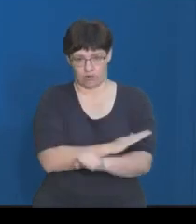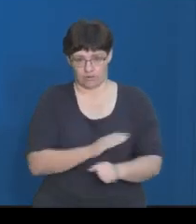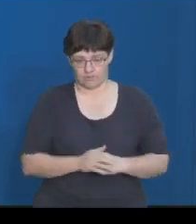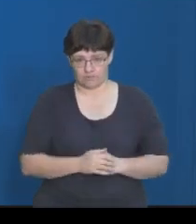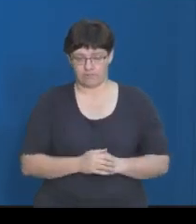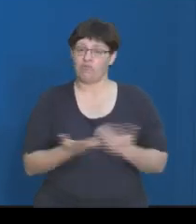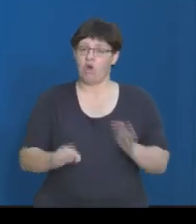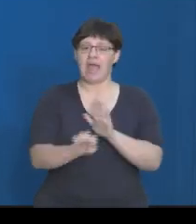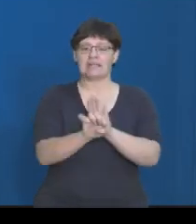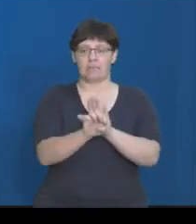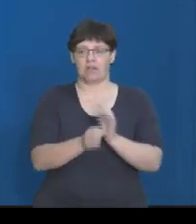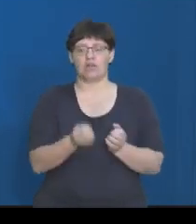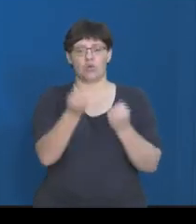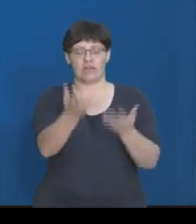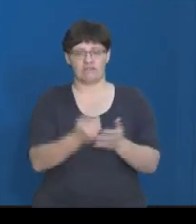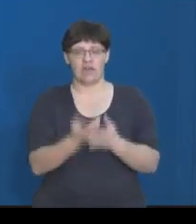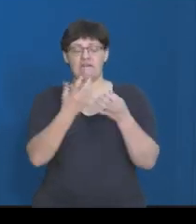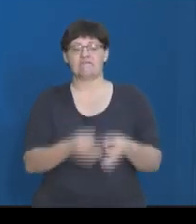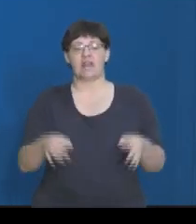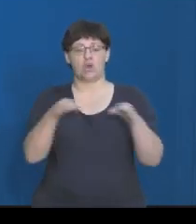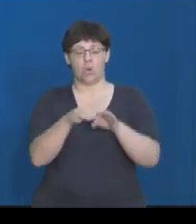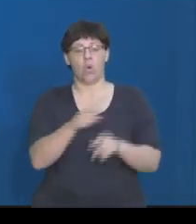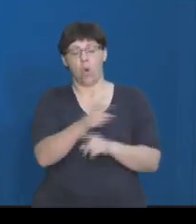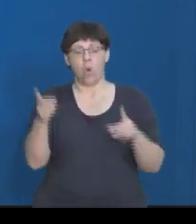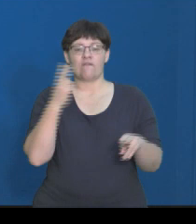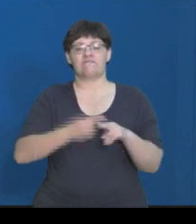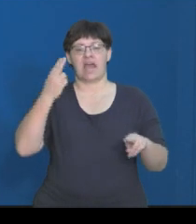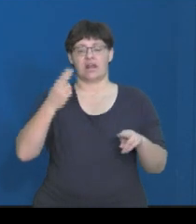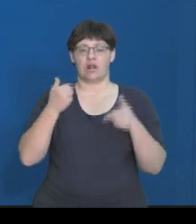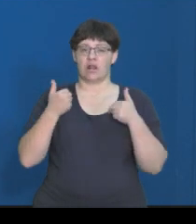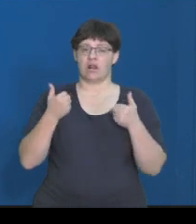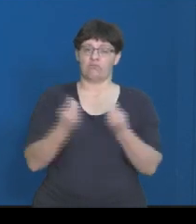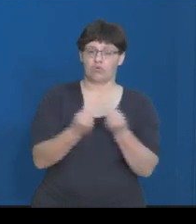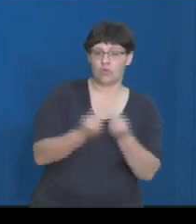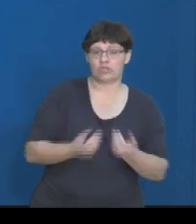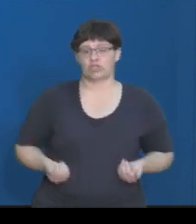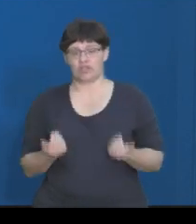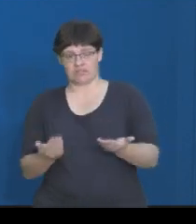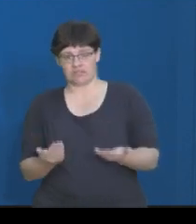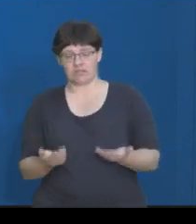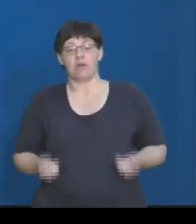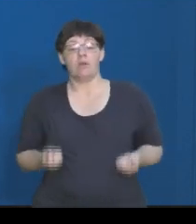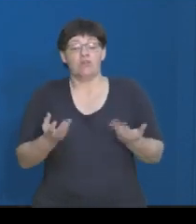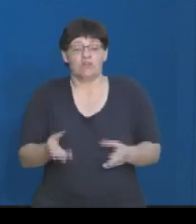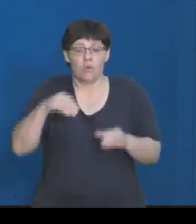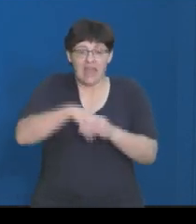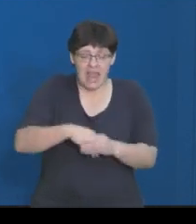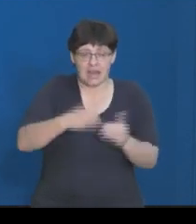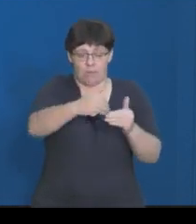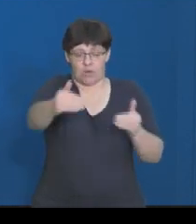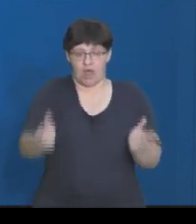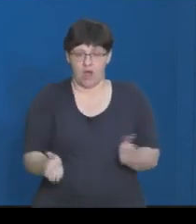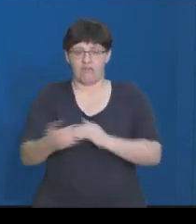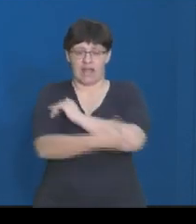Right, for example, you are given the value of all final goods and services that are produced within the borders of a country for